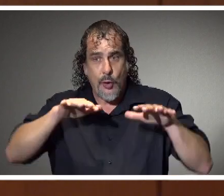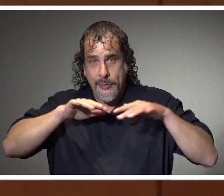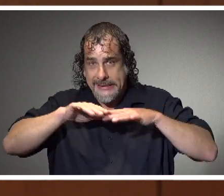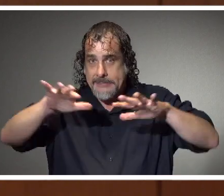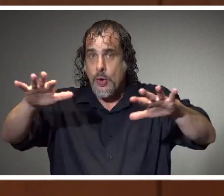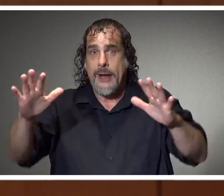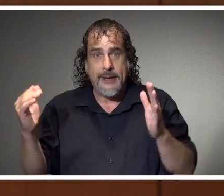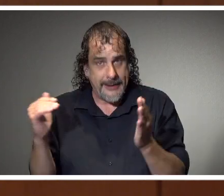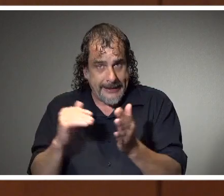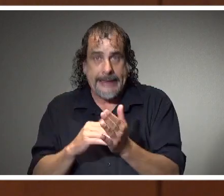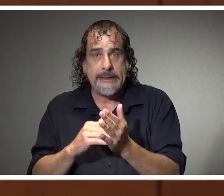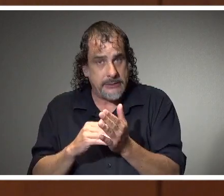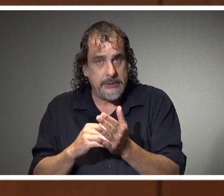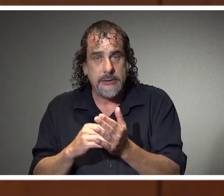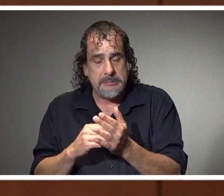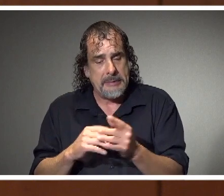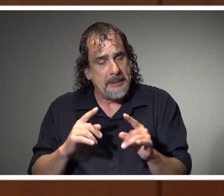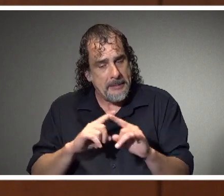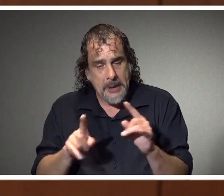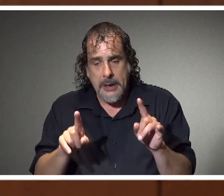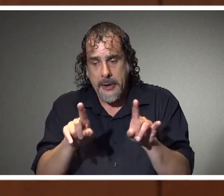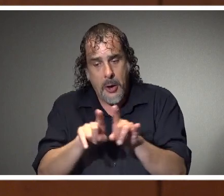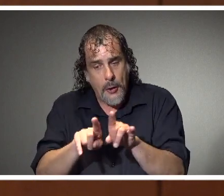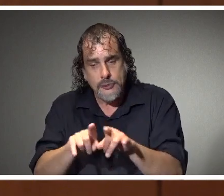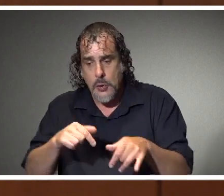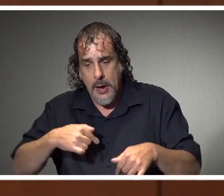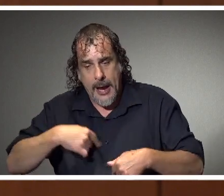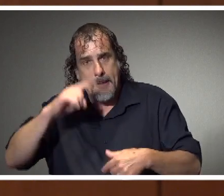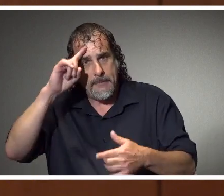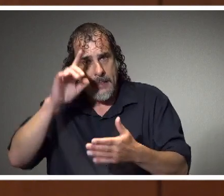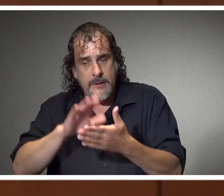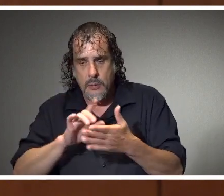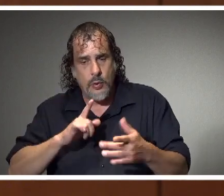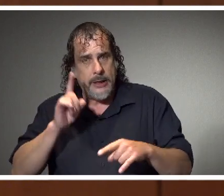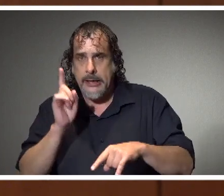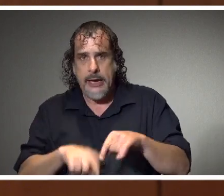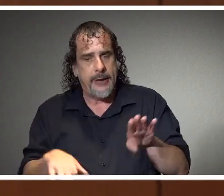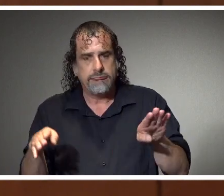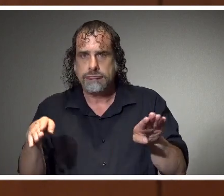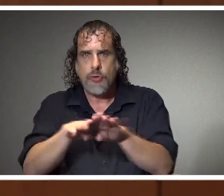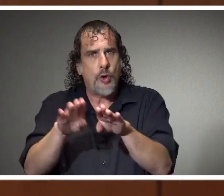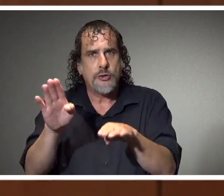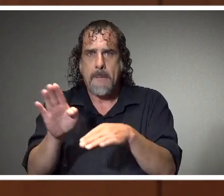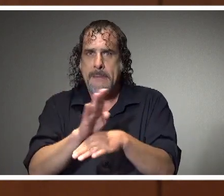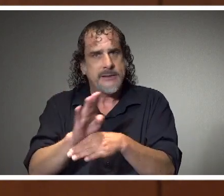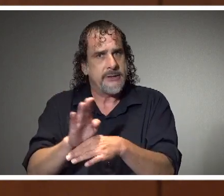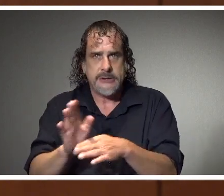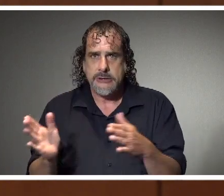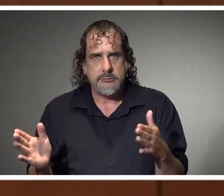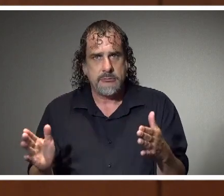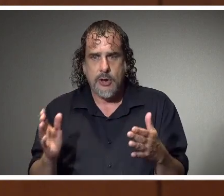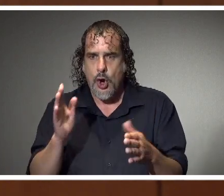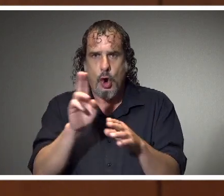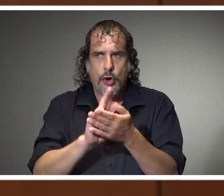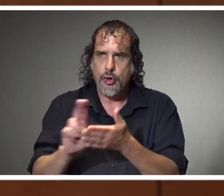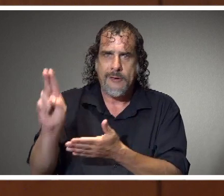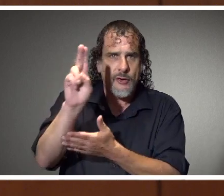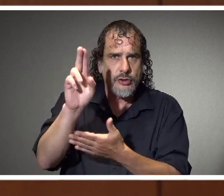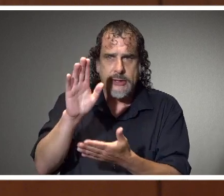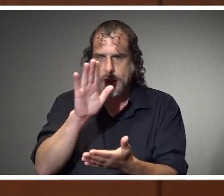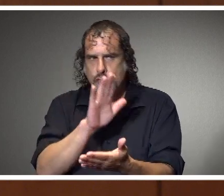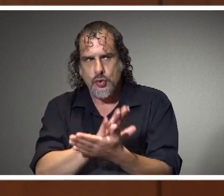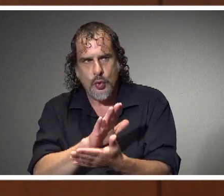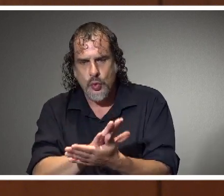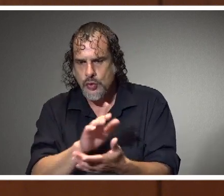again. And but I also believe that we cannot shut down businesses, nor can we shut down universities or